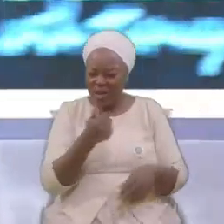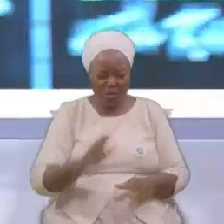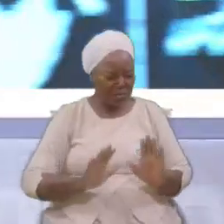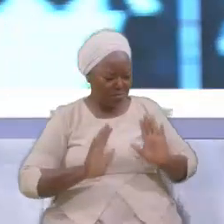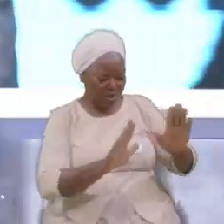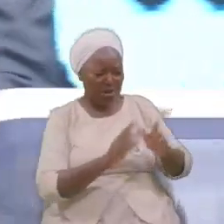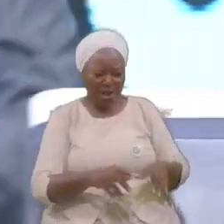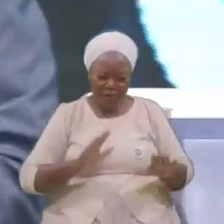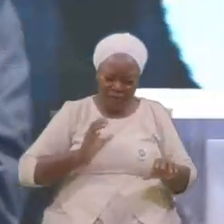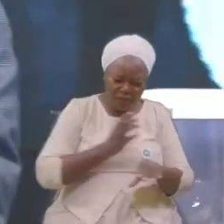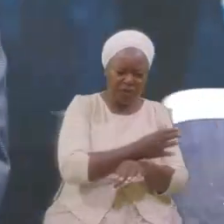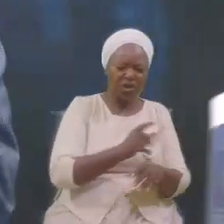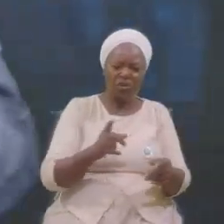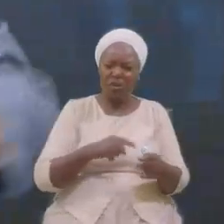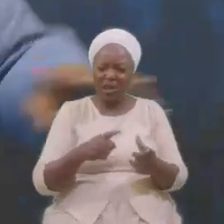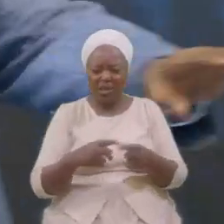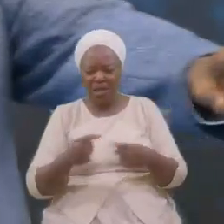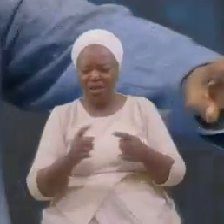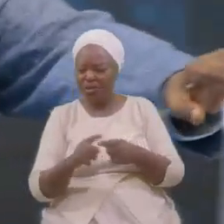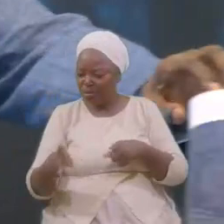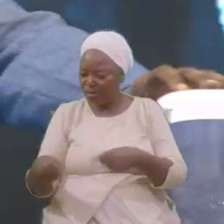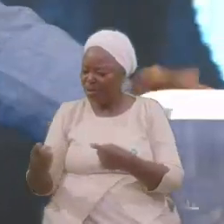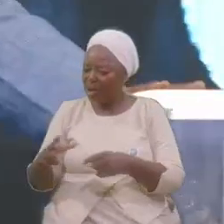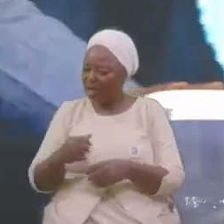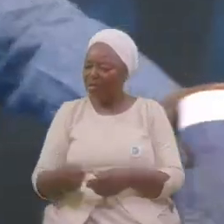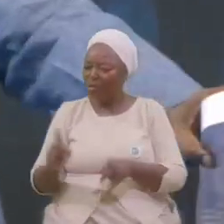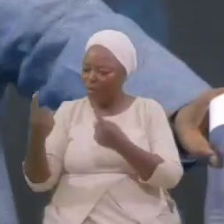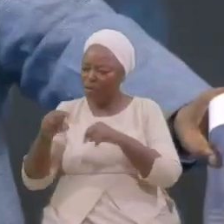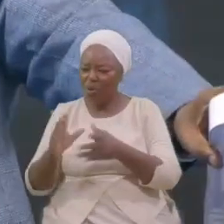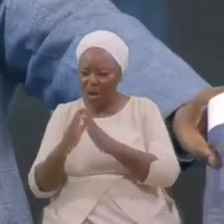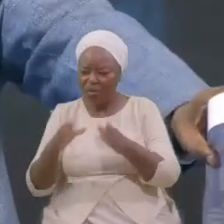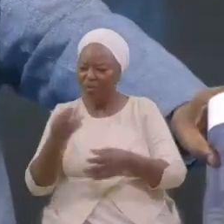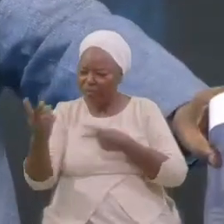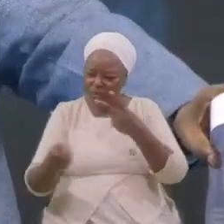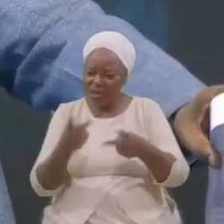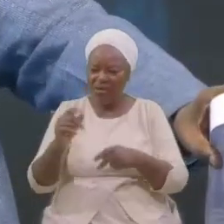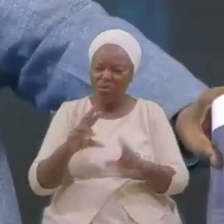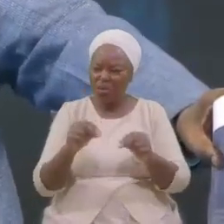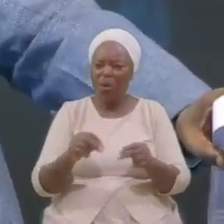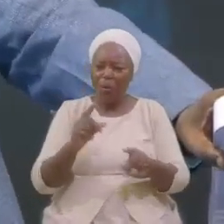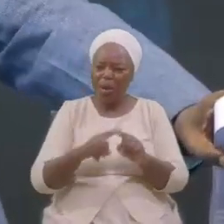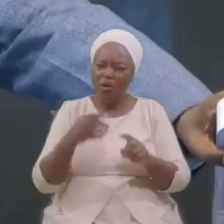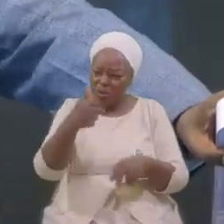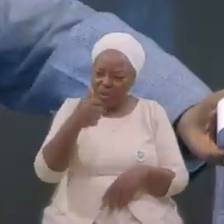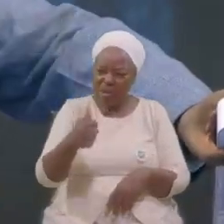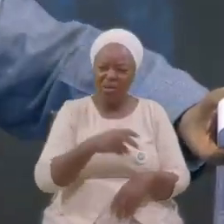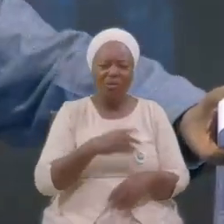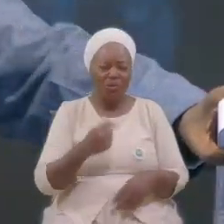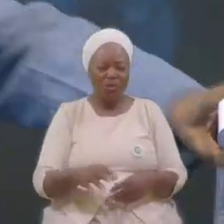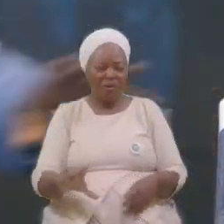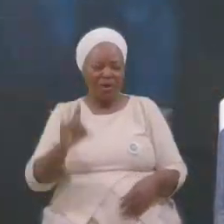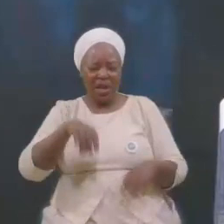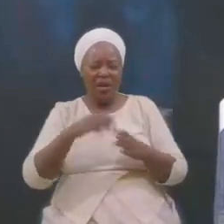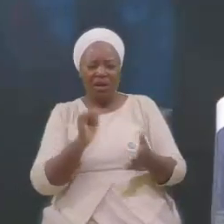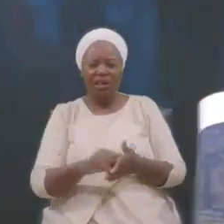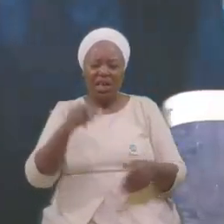to follow up or whatever, you will discover the heart to begin to serve the Lord